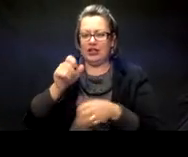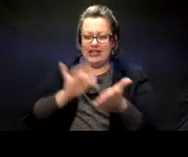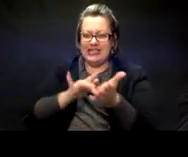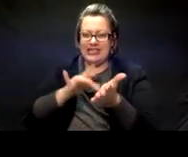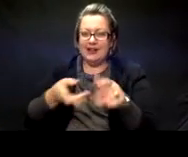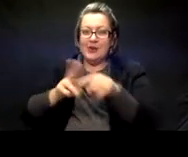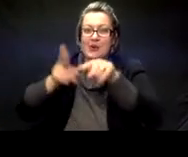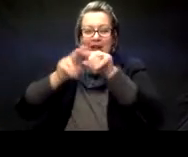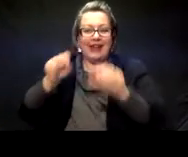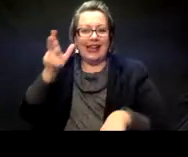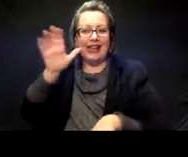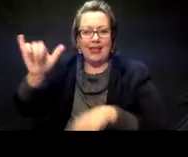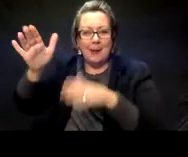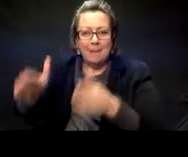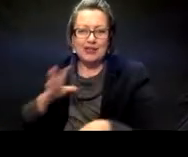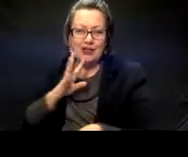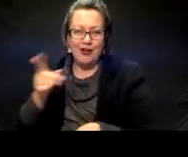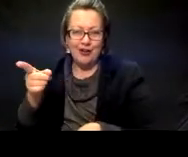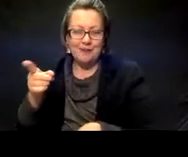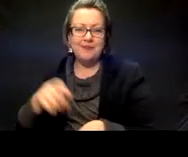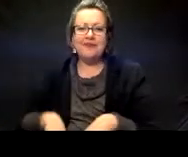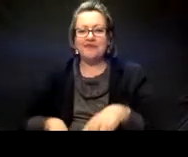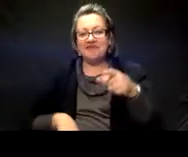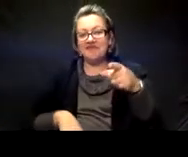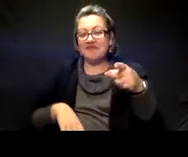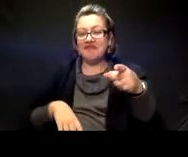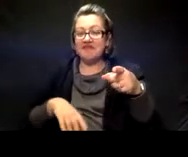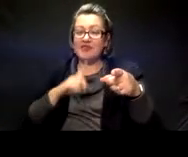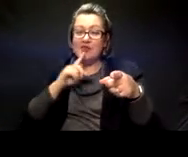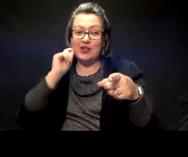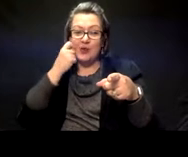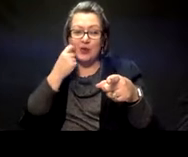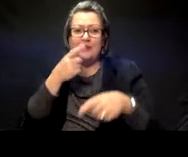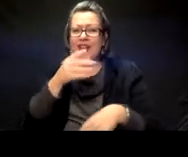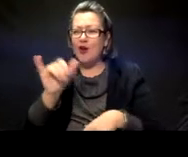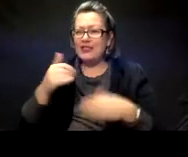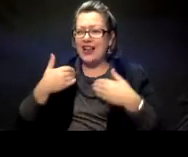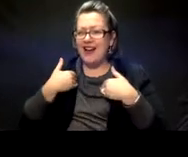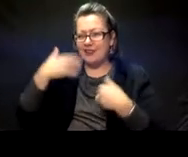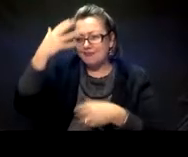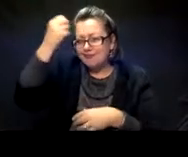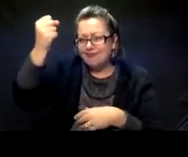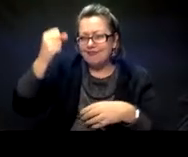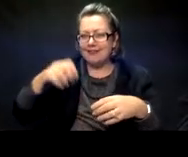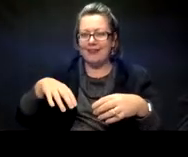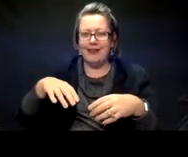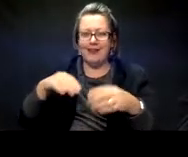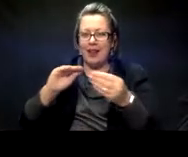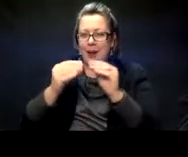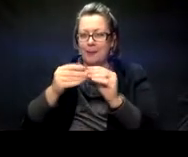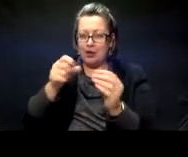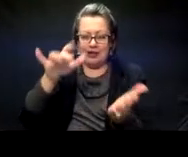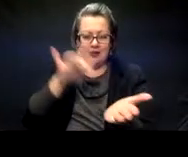the person speaking, you can have them, their audio increase the